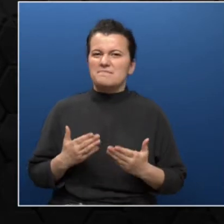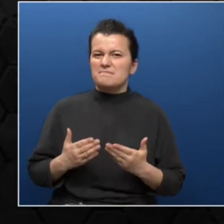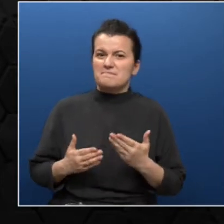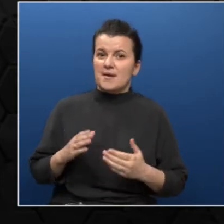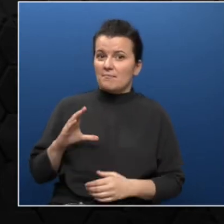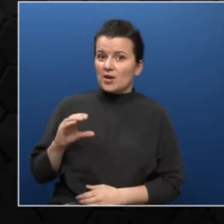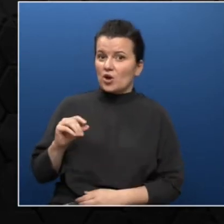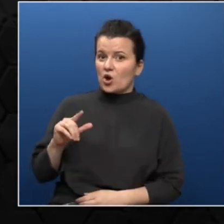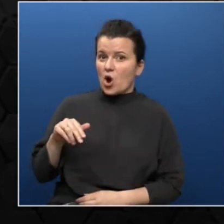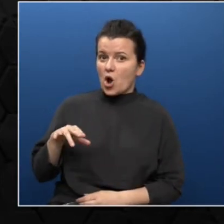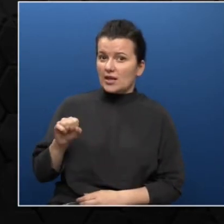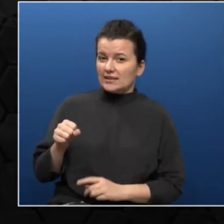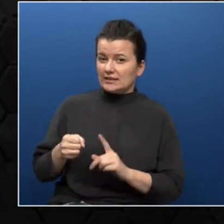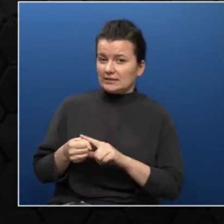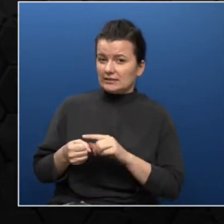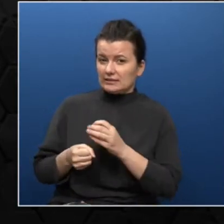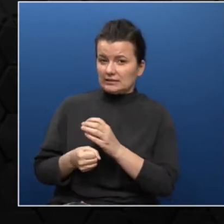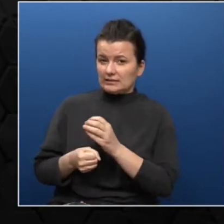Okay.